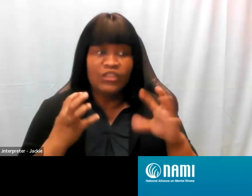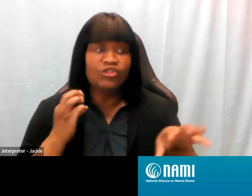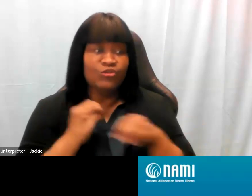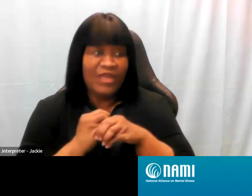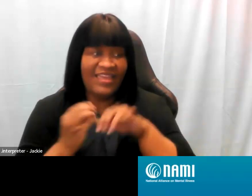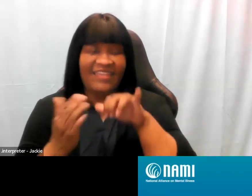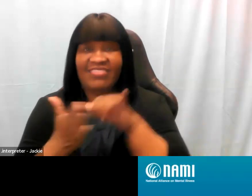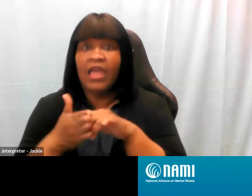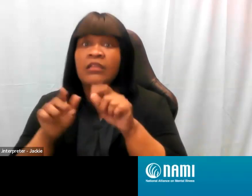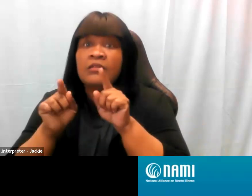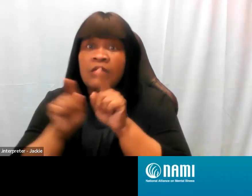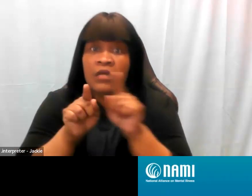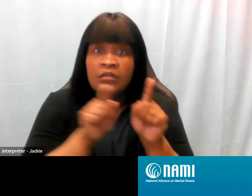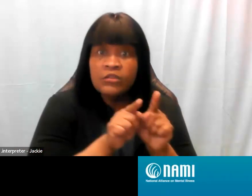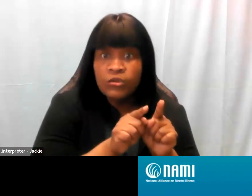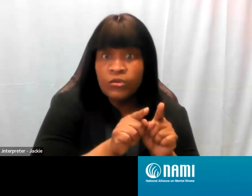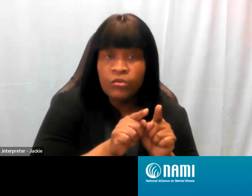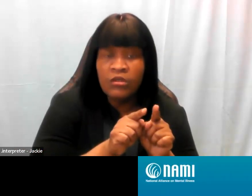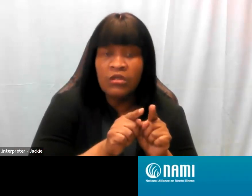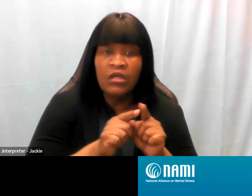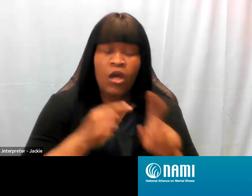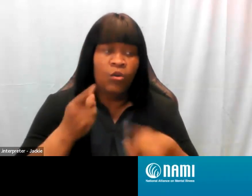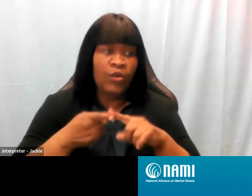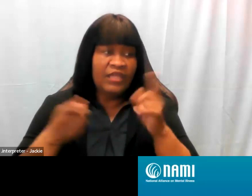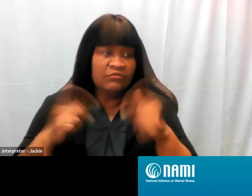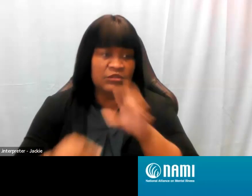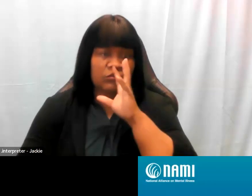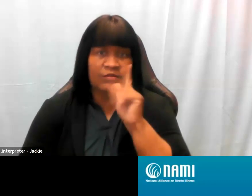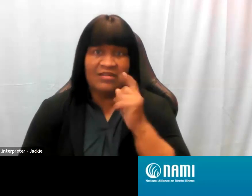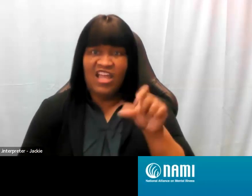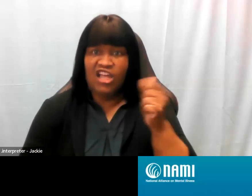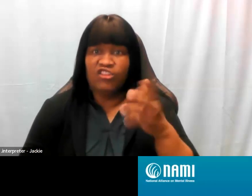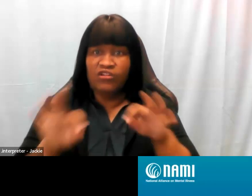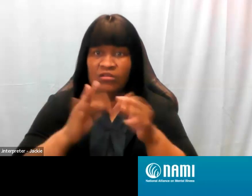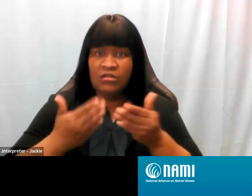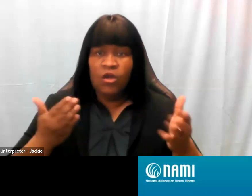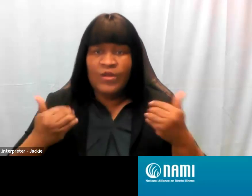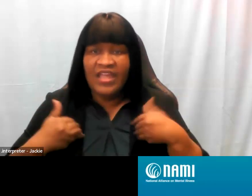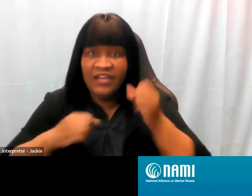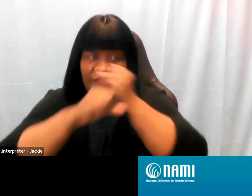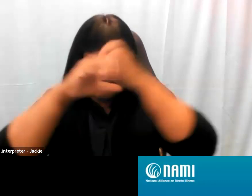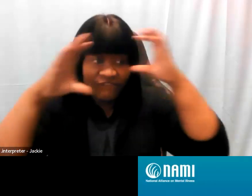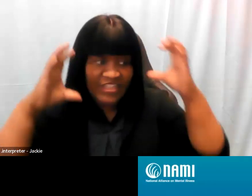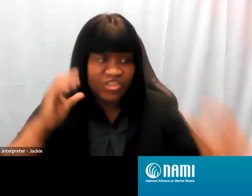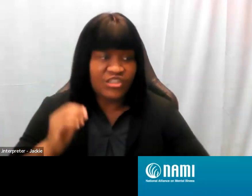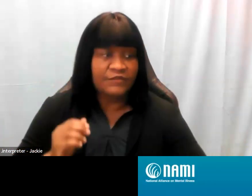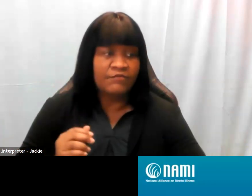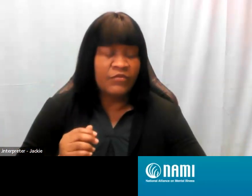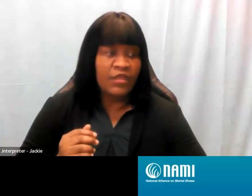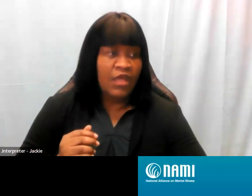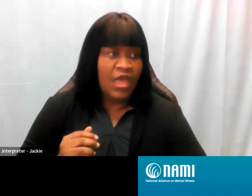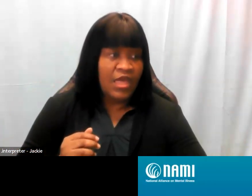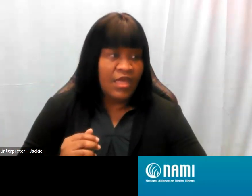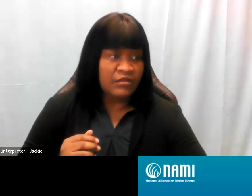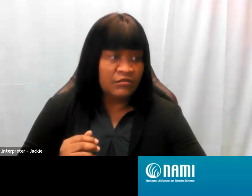then two, when it comes, you know, another thing, you know, we have the vision up there and